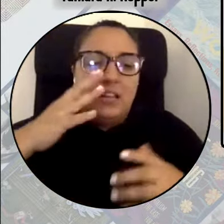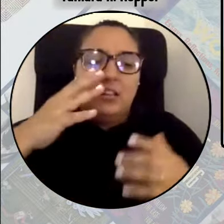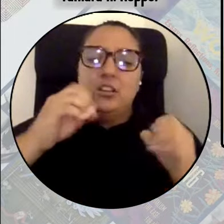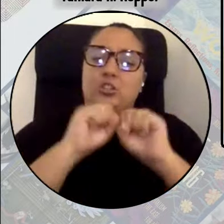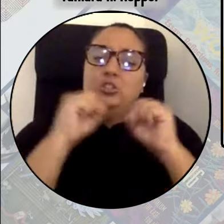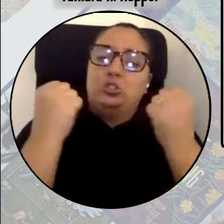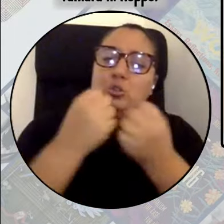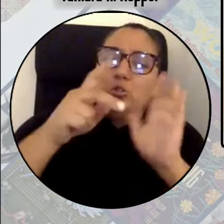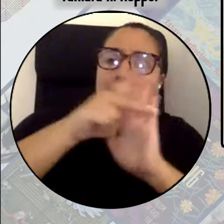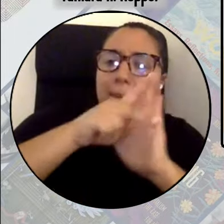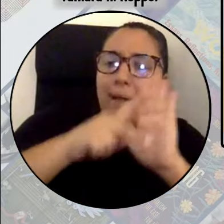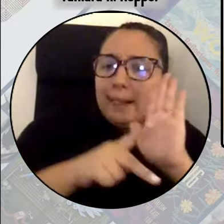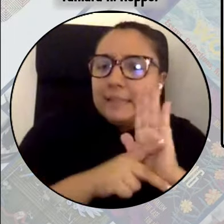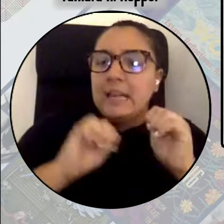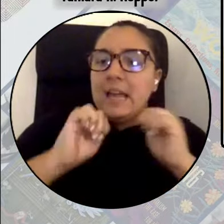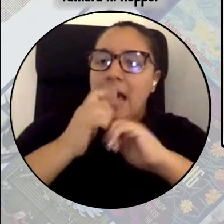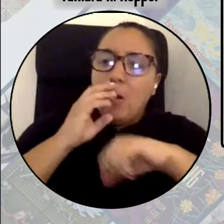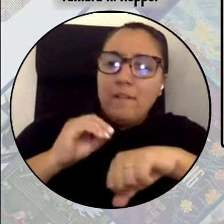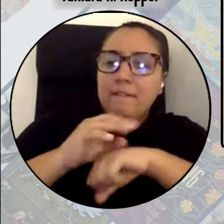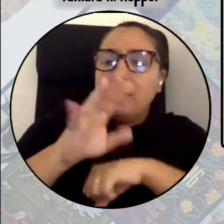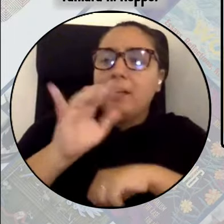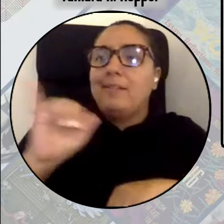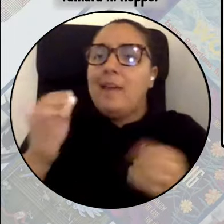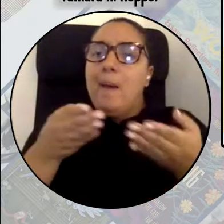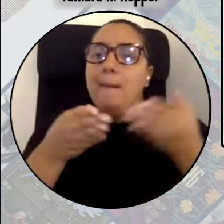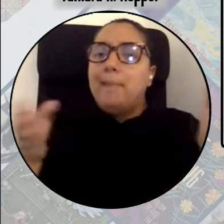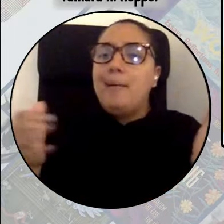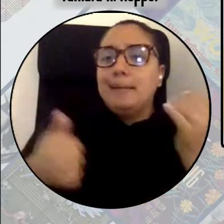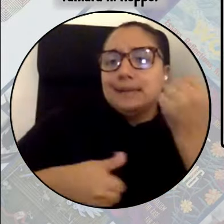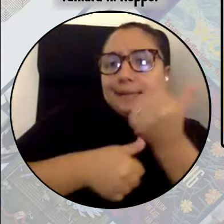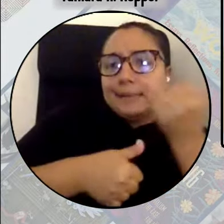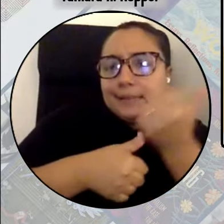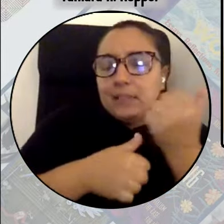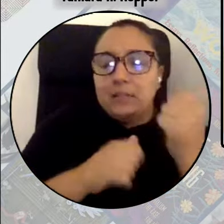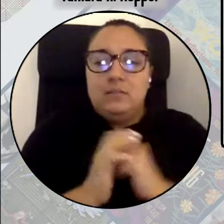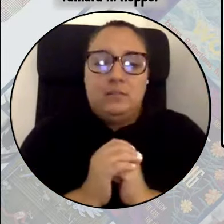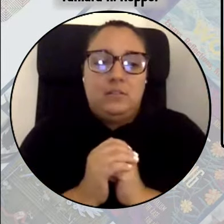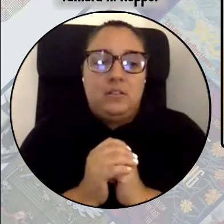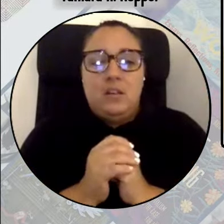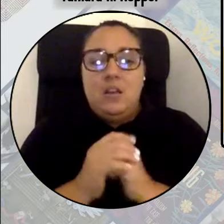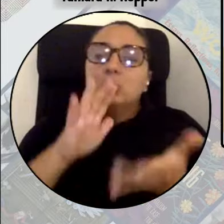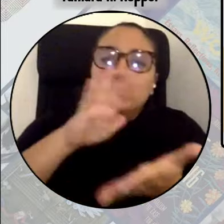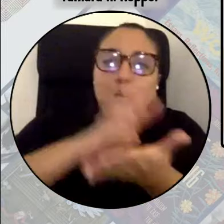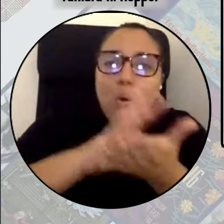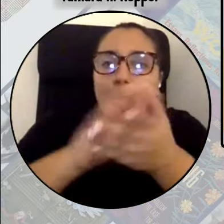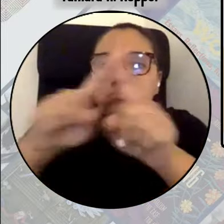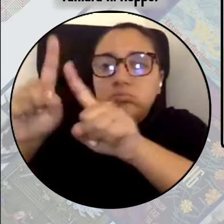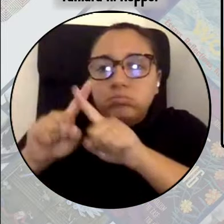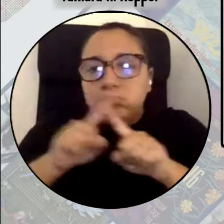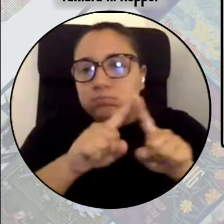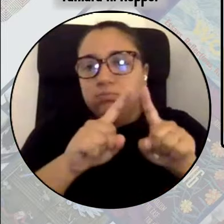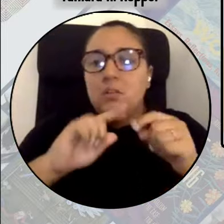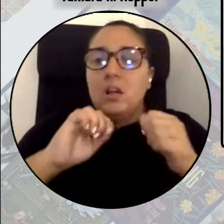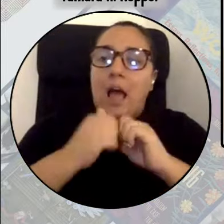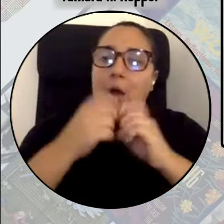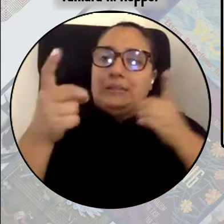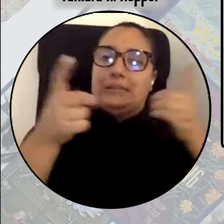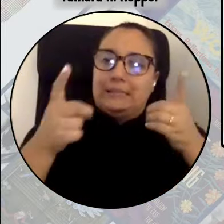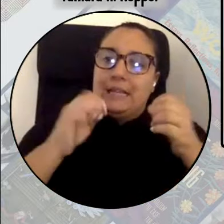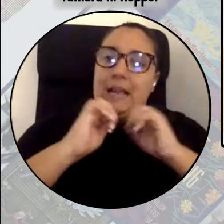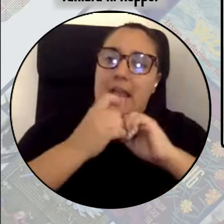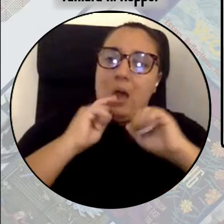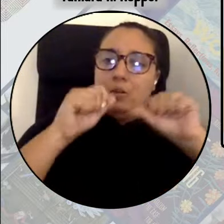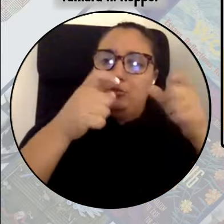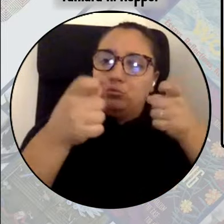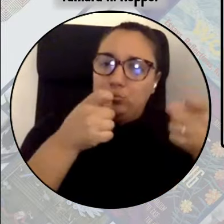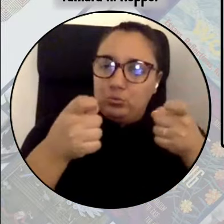like public assistance, shape, schools, how neighborhoods are designed and treated and patrolled, right? So it's a very